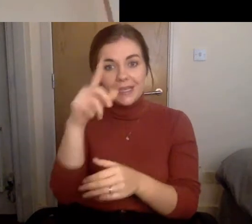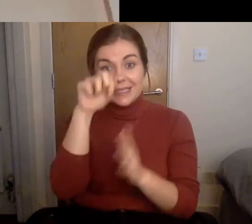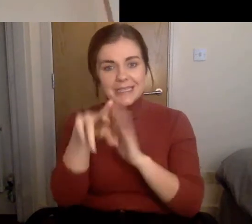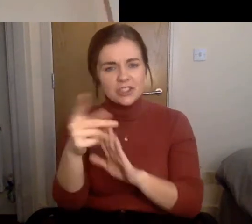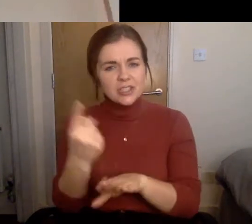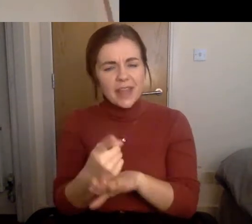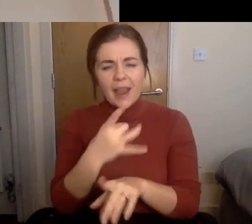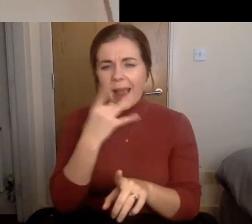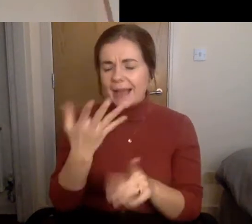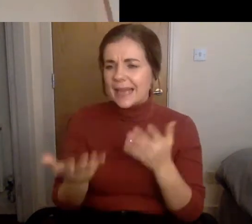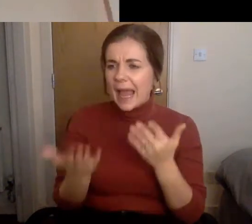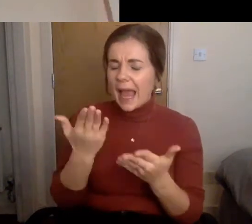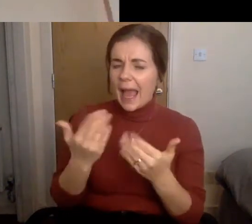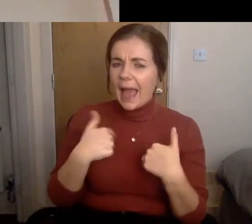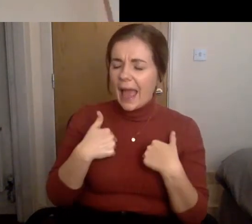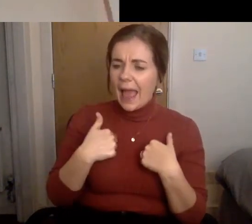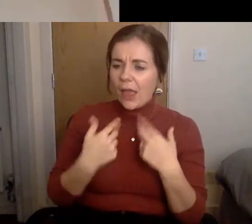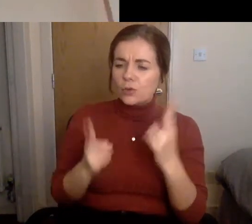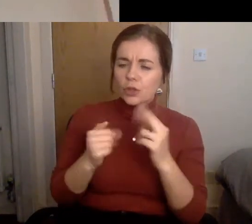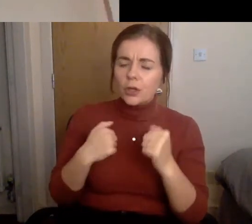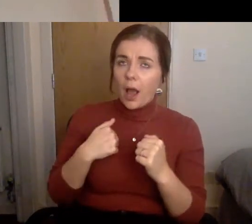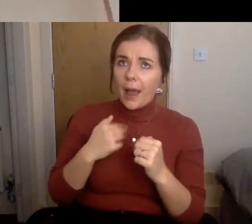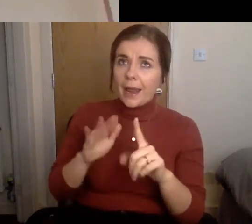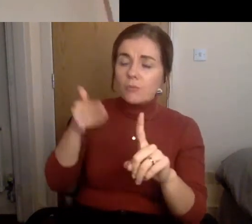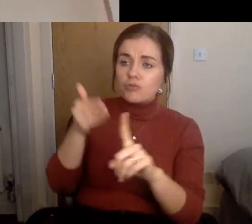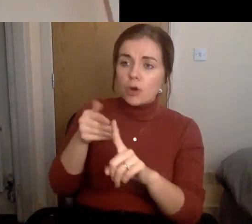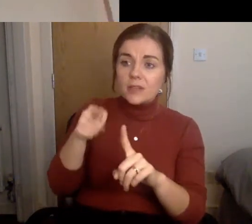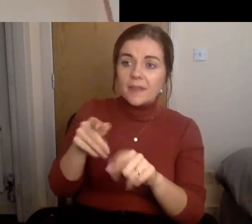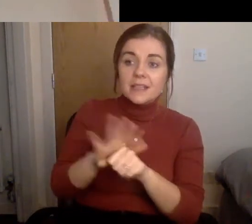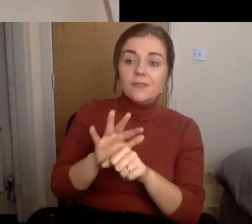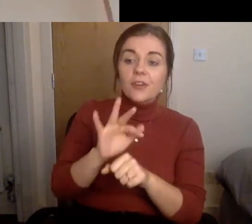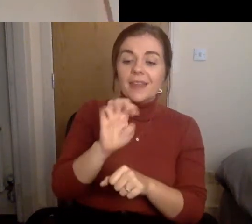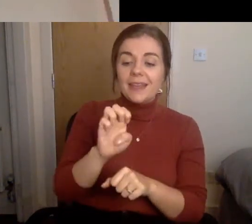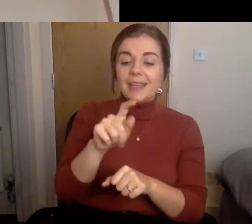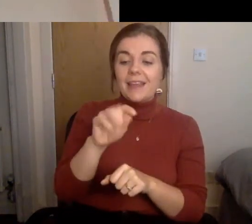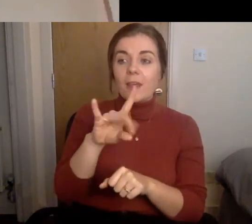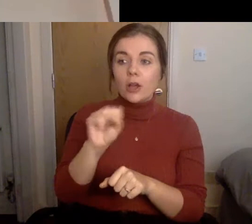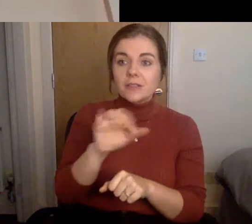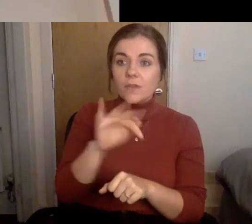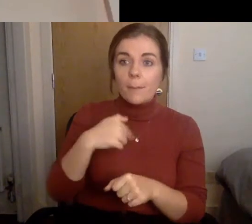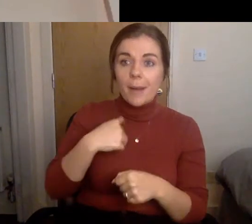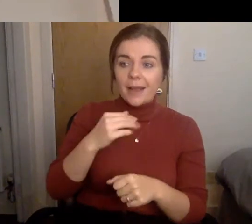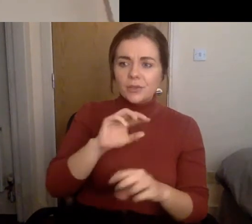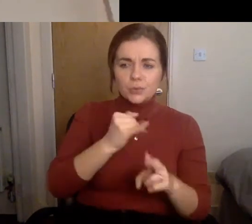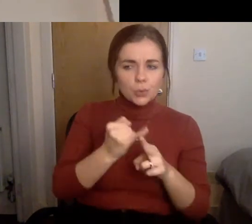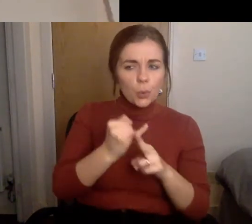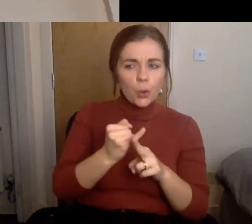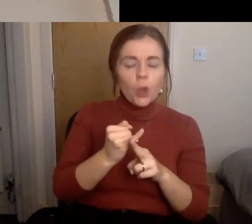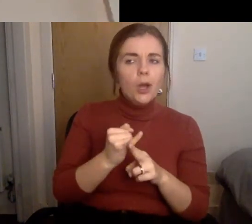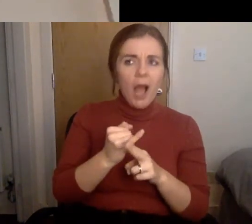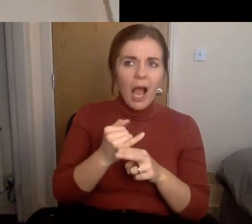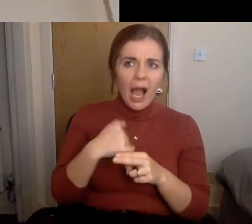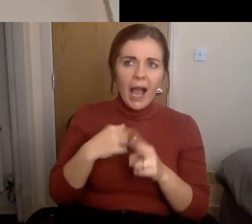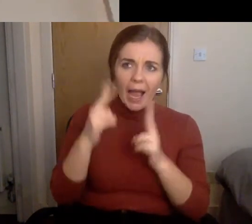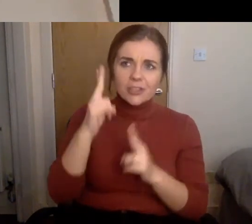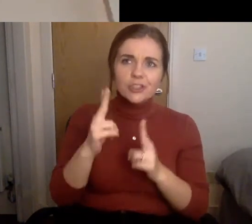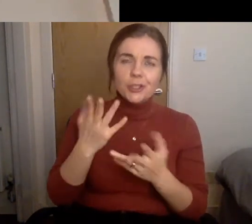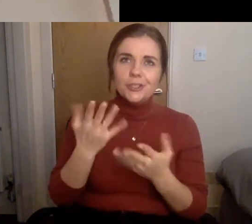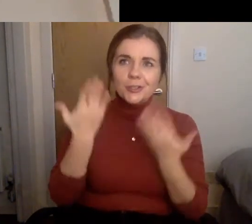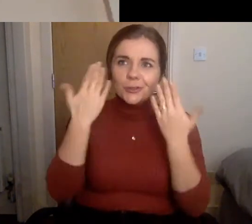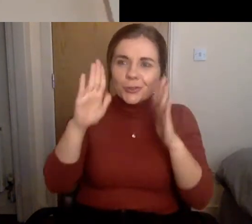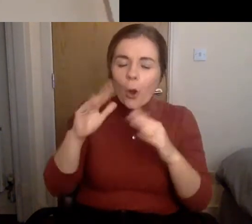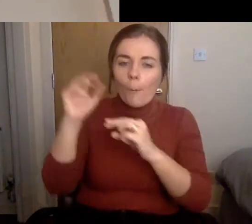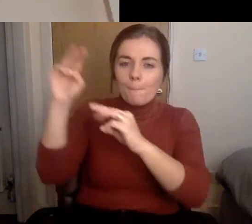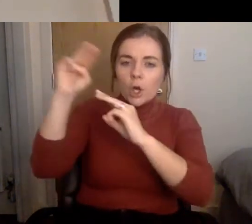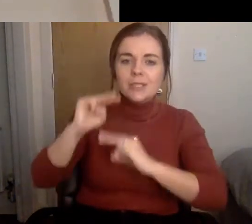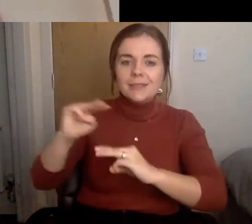how can I approach this from the ethos of my school? Where's the element of mercy? That's it. So where's the element of mercy? And for me,